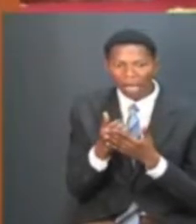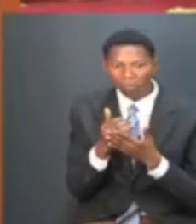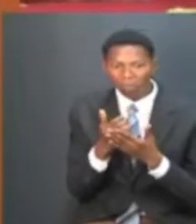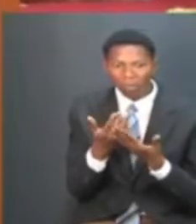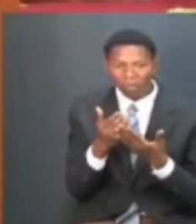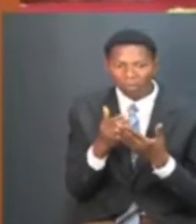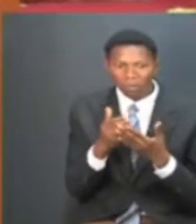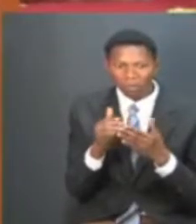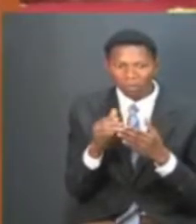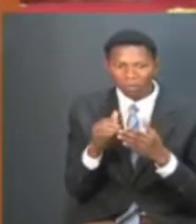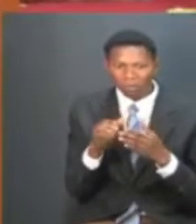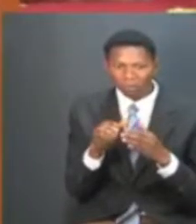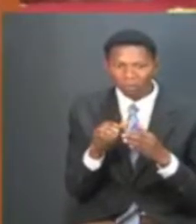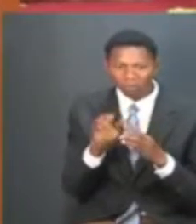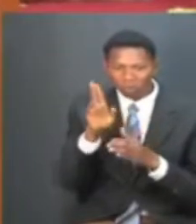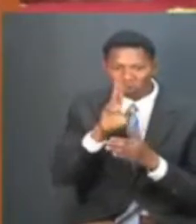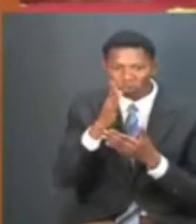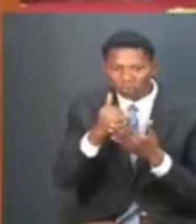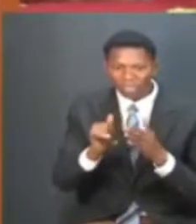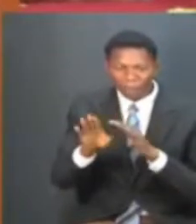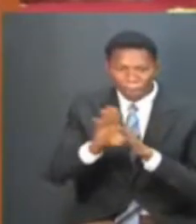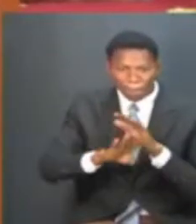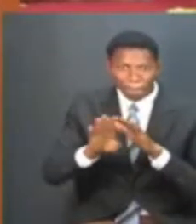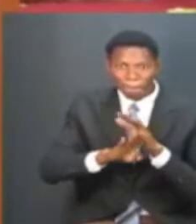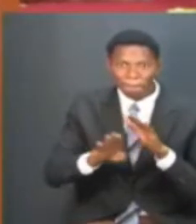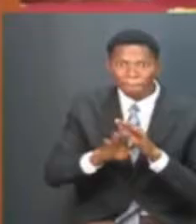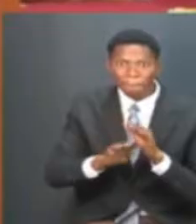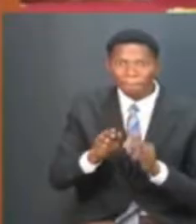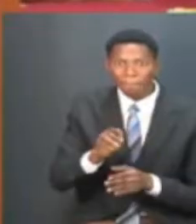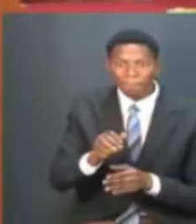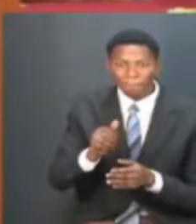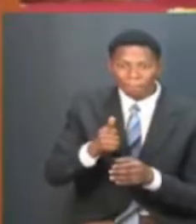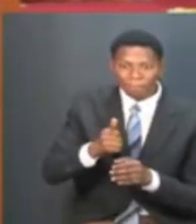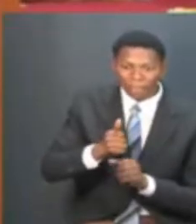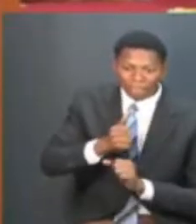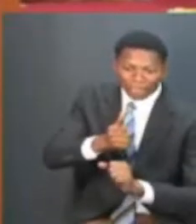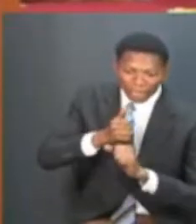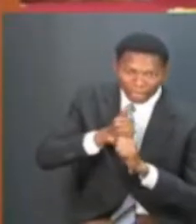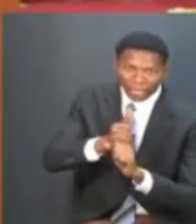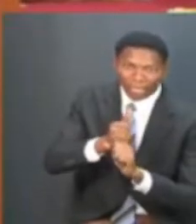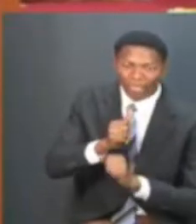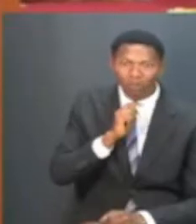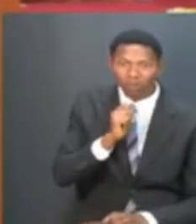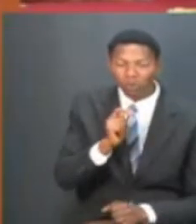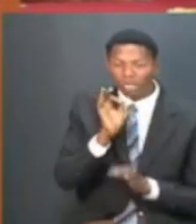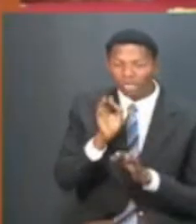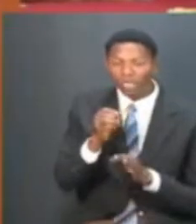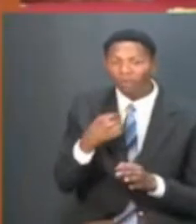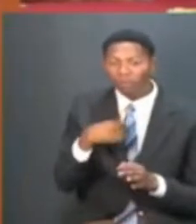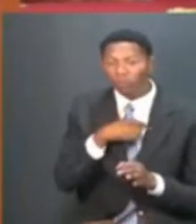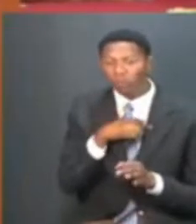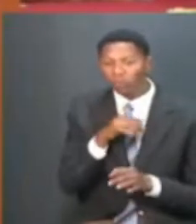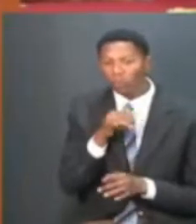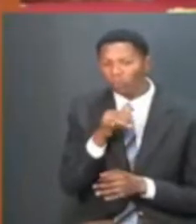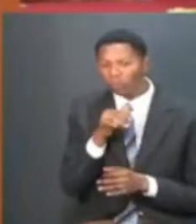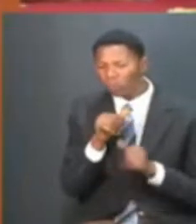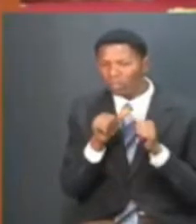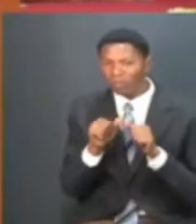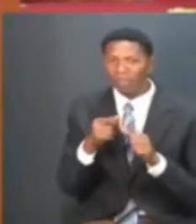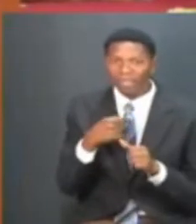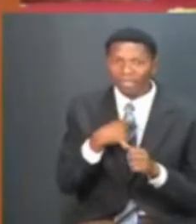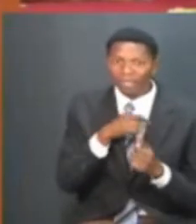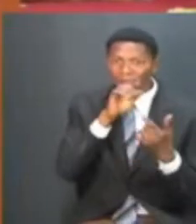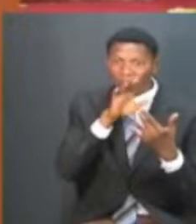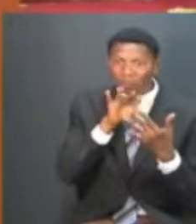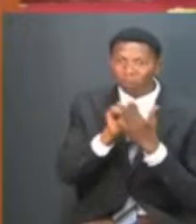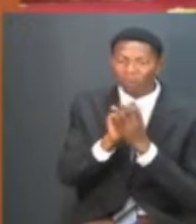carpentry tools. And if we had continued with that, I am hopeful that it would have impacted very